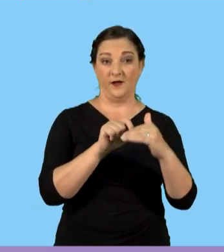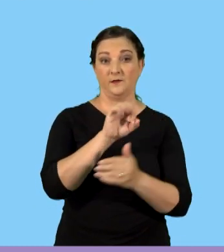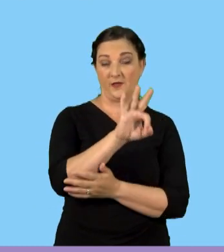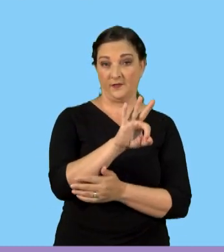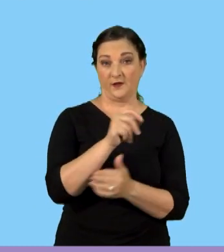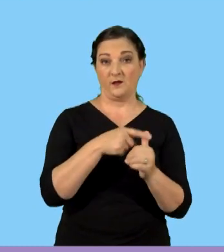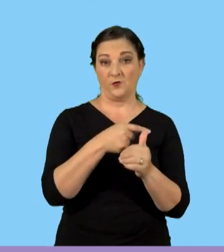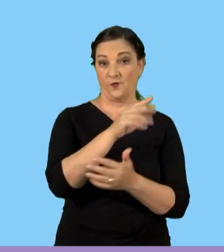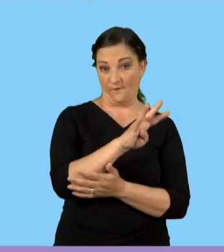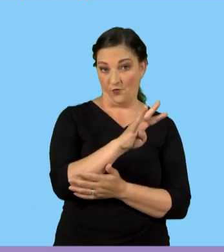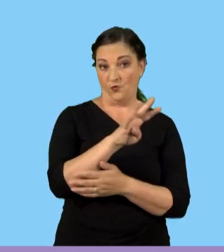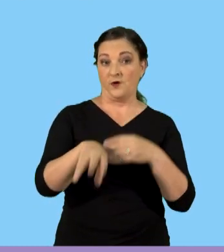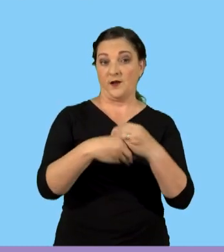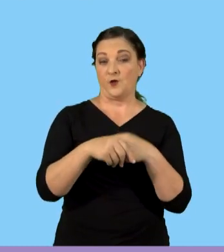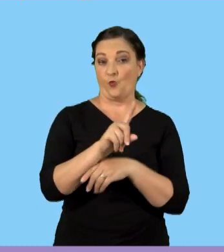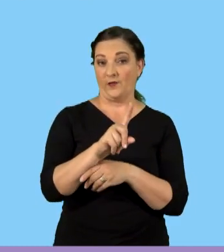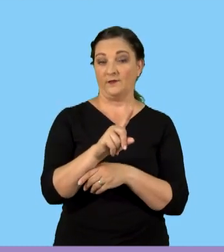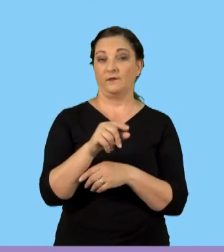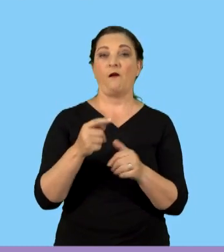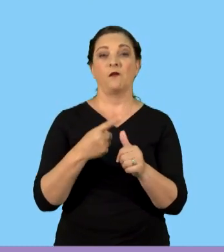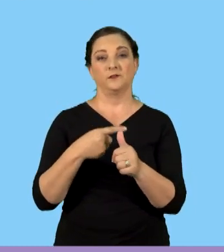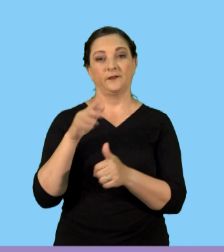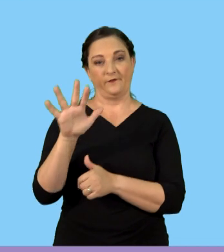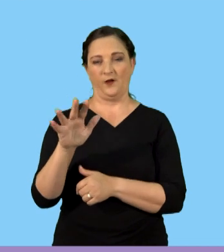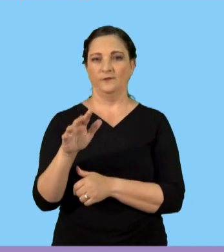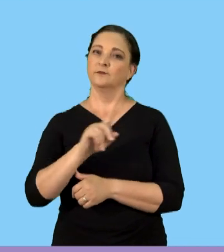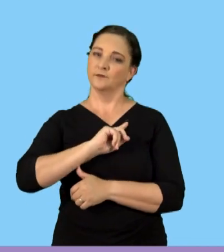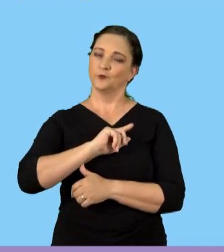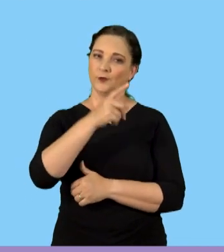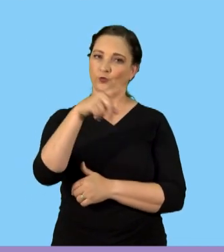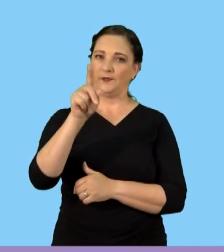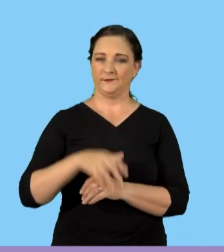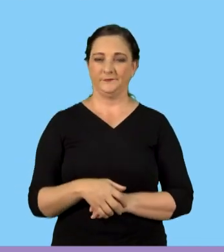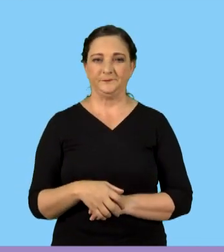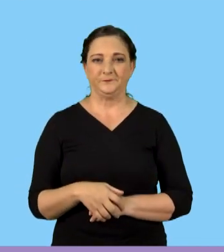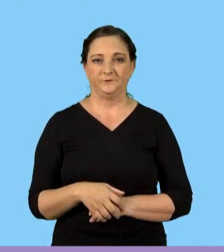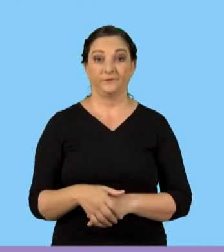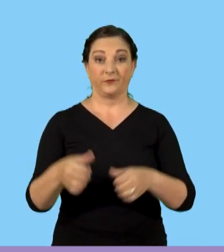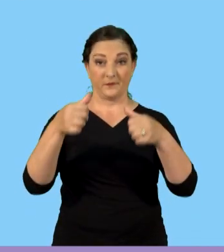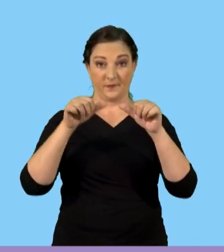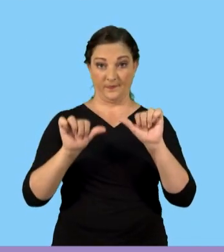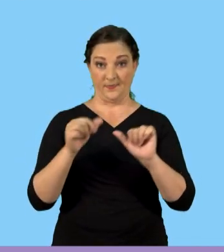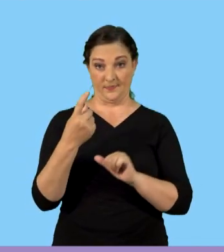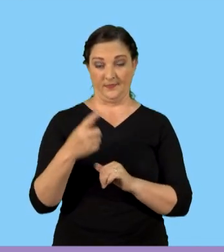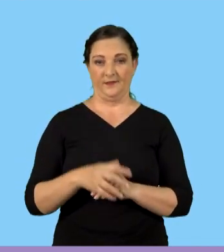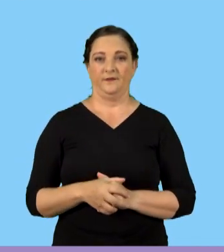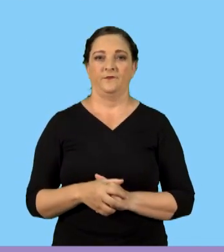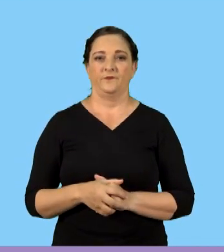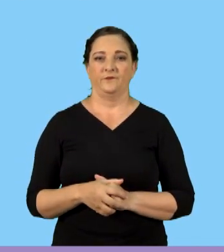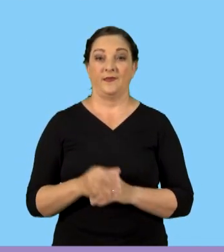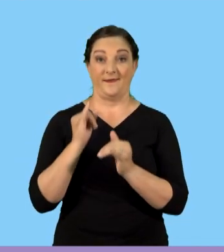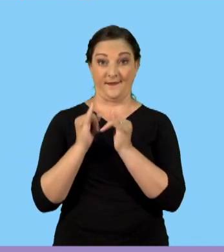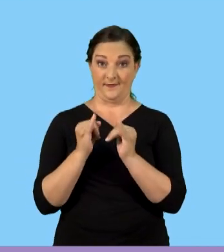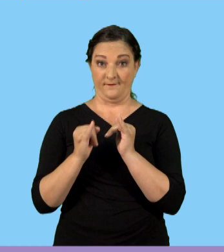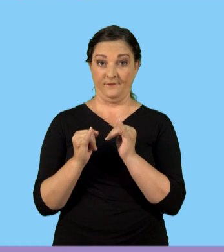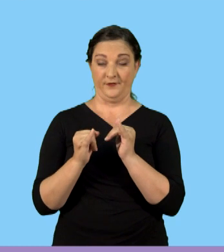4. And when we add 1, that is 5. So that answer is absolutely correct. Let's go over to the next one. We are going to take